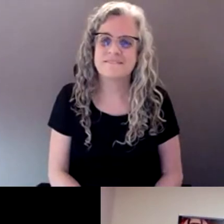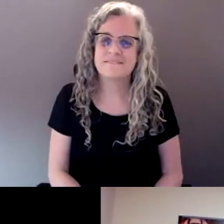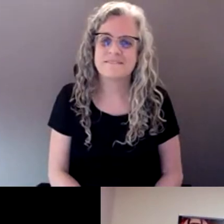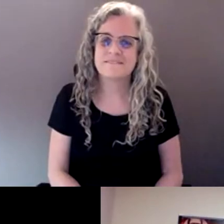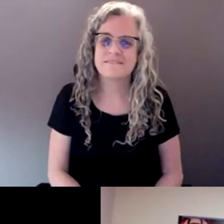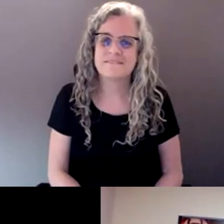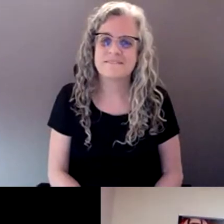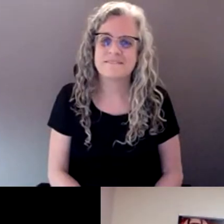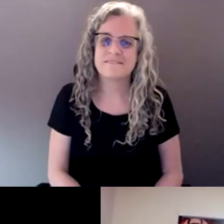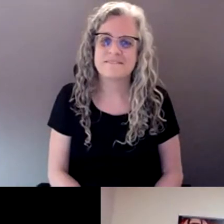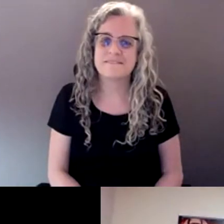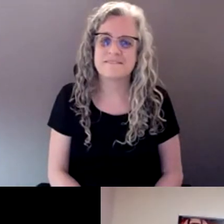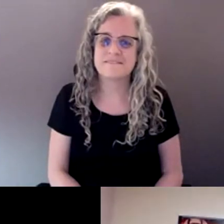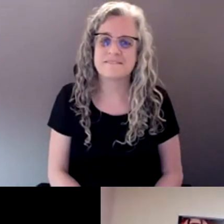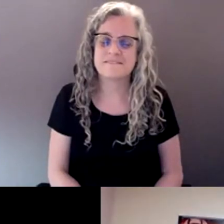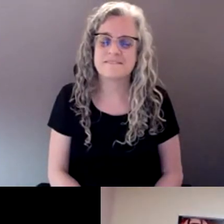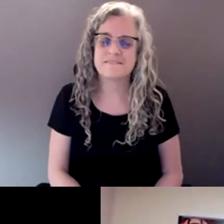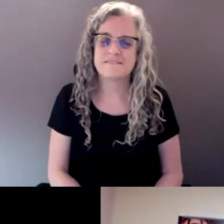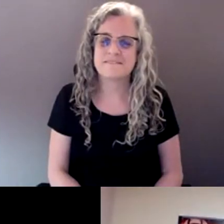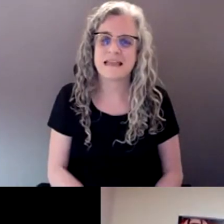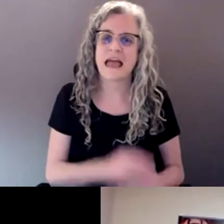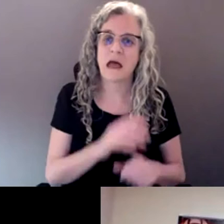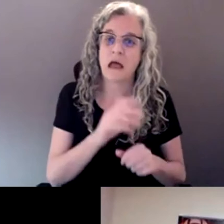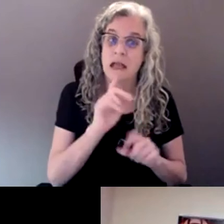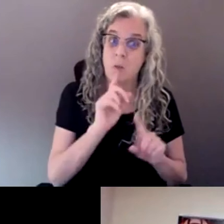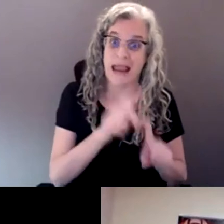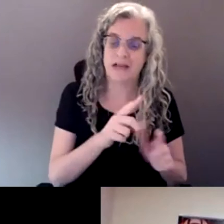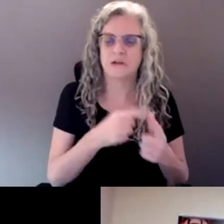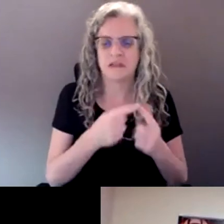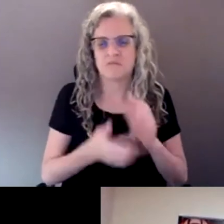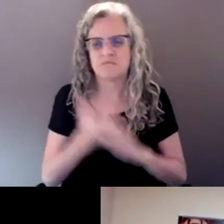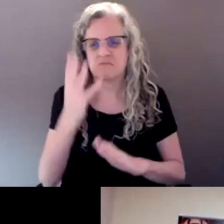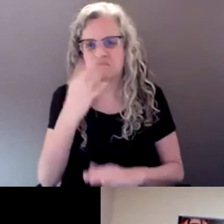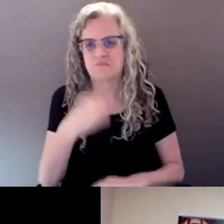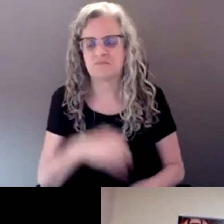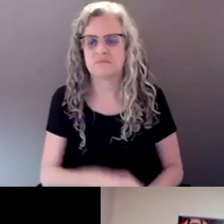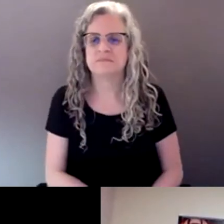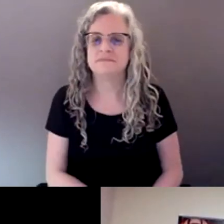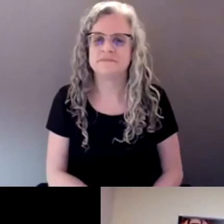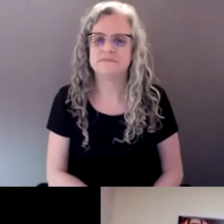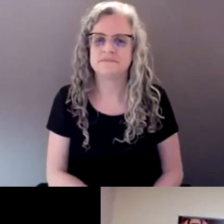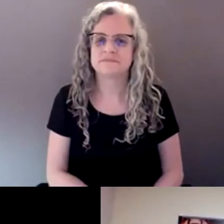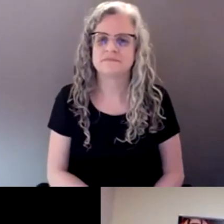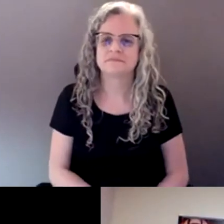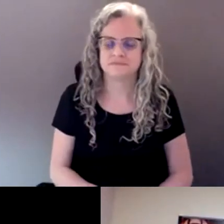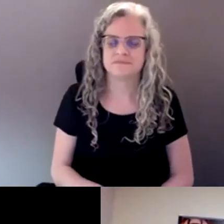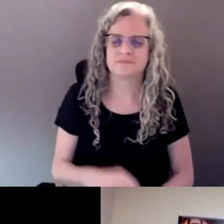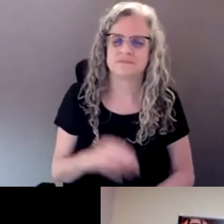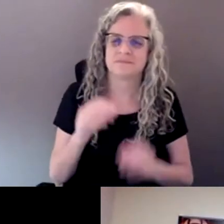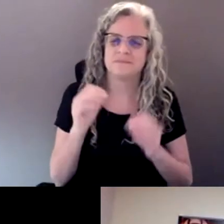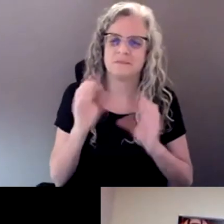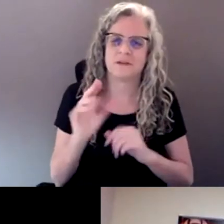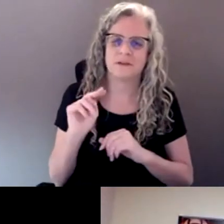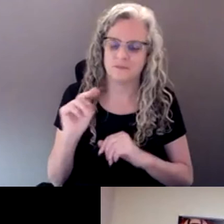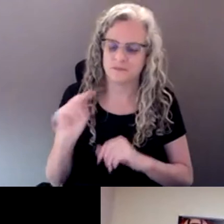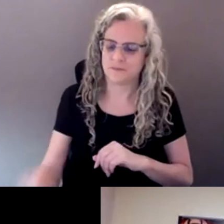But then the good news is after that, you can go to sleep. No, I mean, you know, the problem is, if I could quote Martin